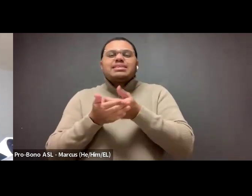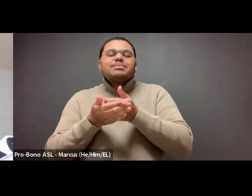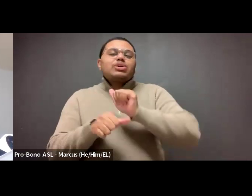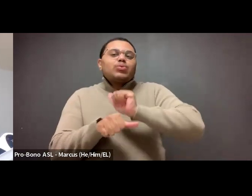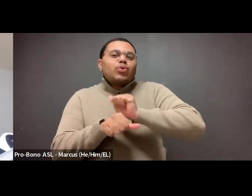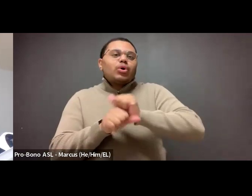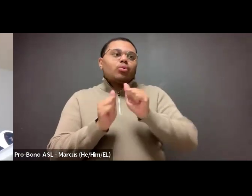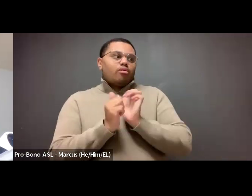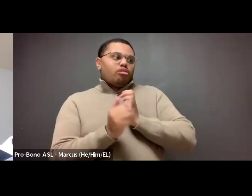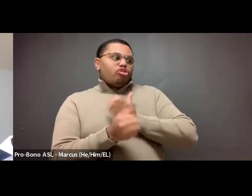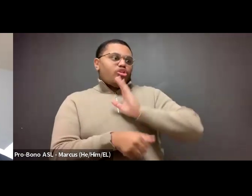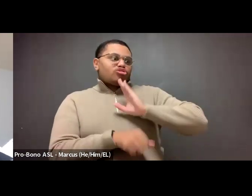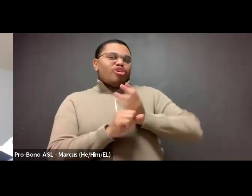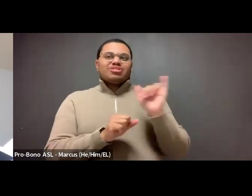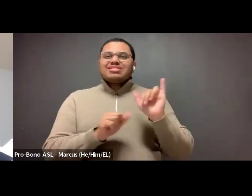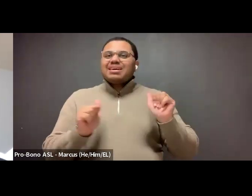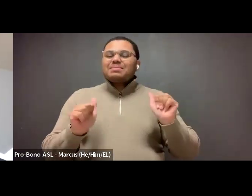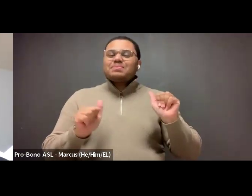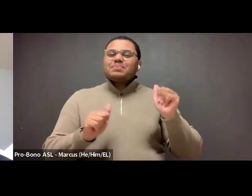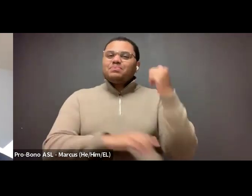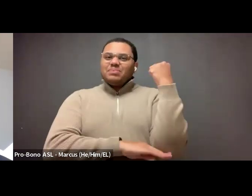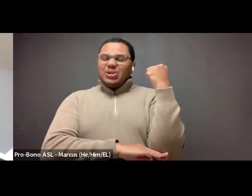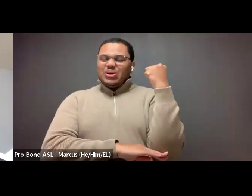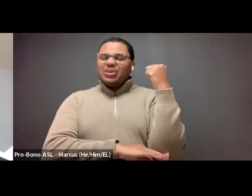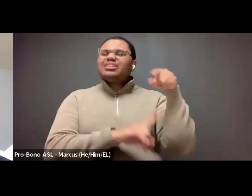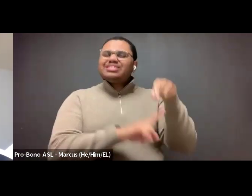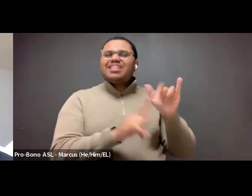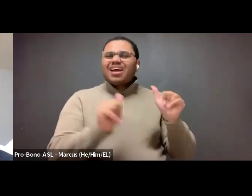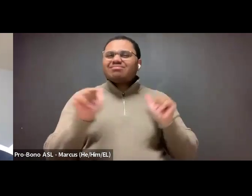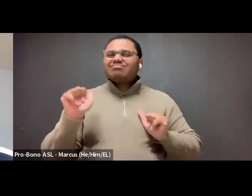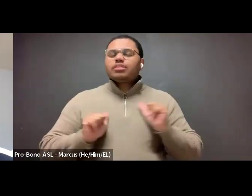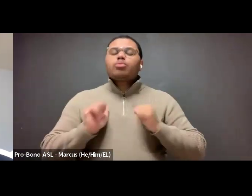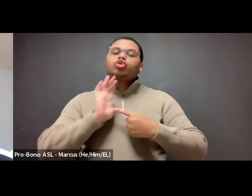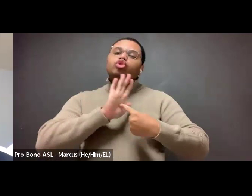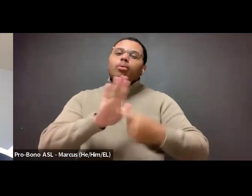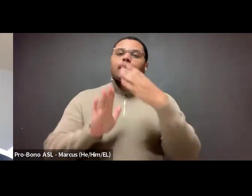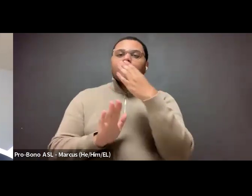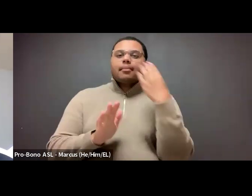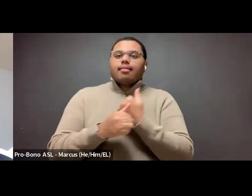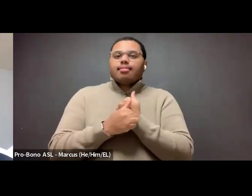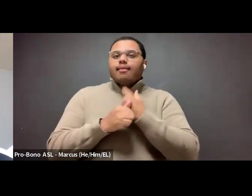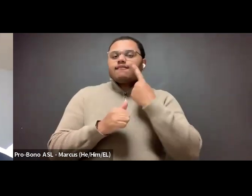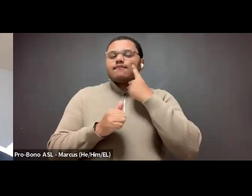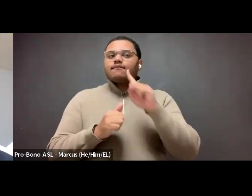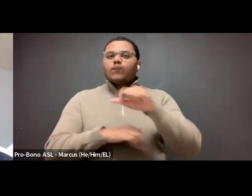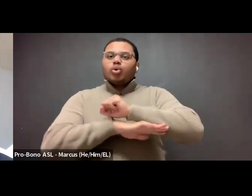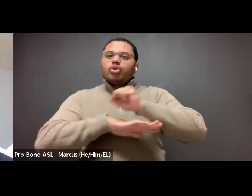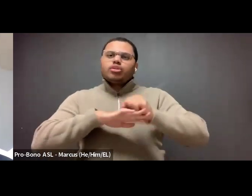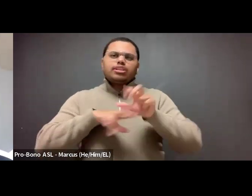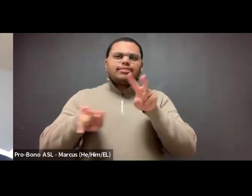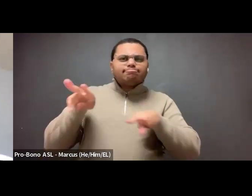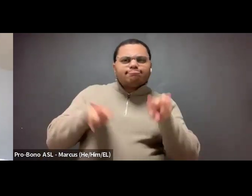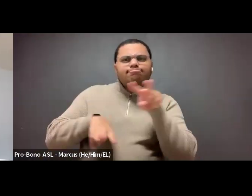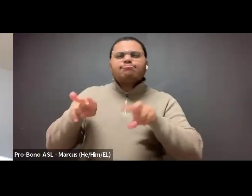history. I was showing Black love for the stage. I looked upon the choreography I had